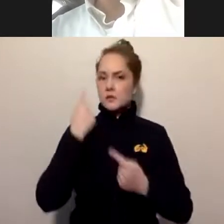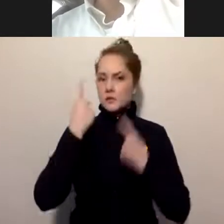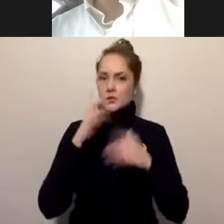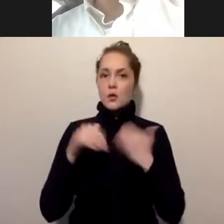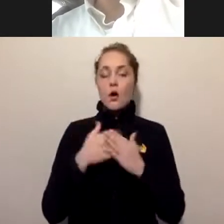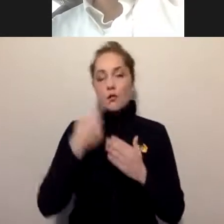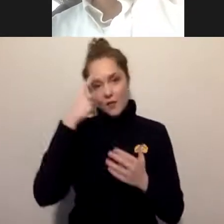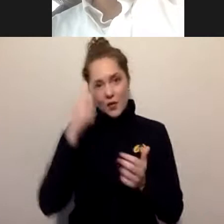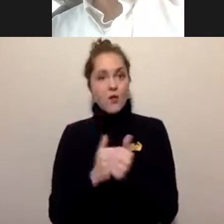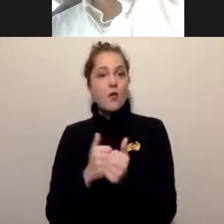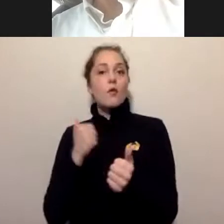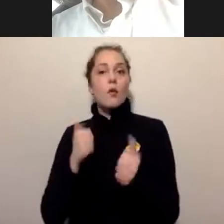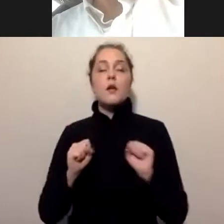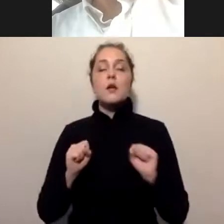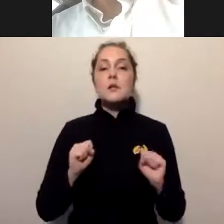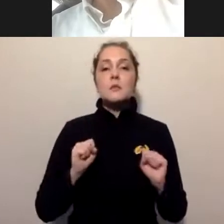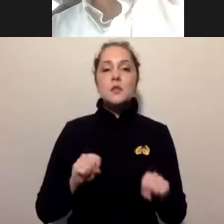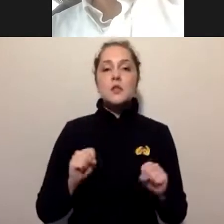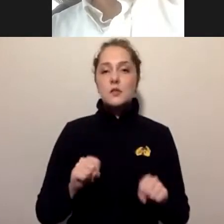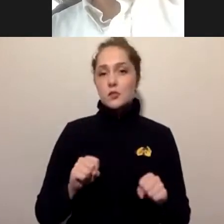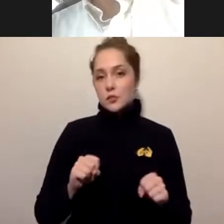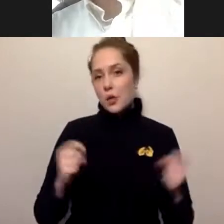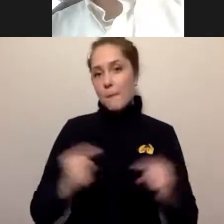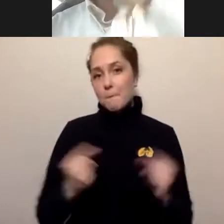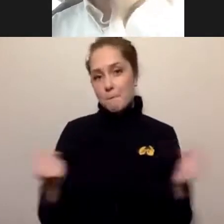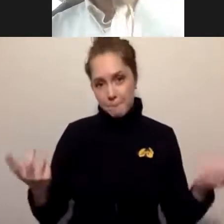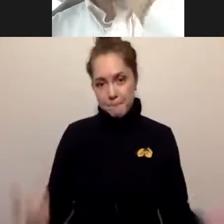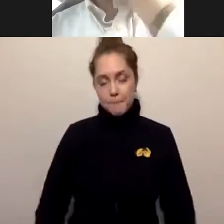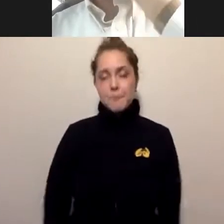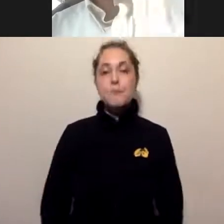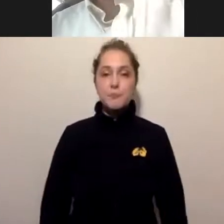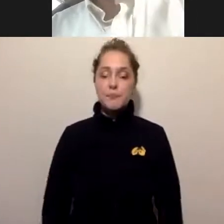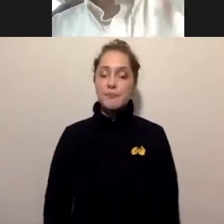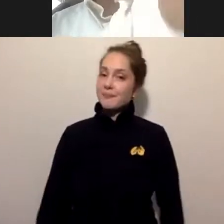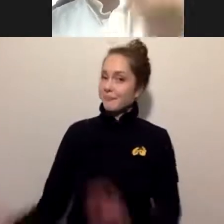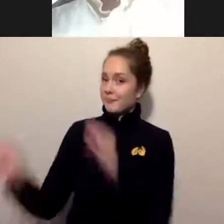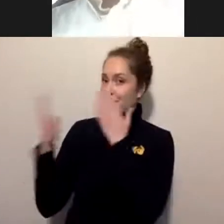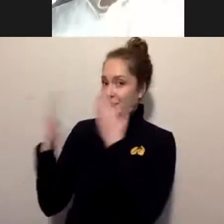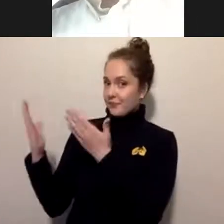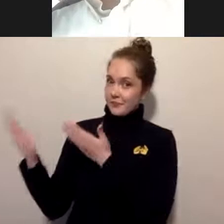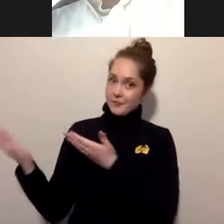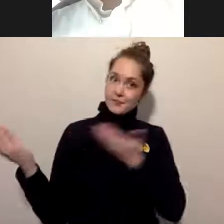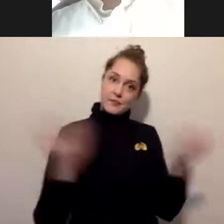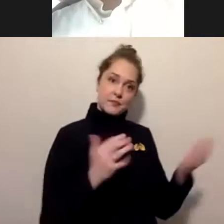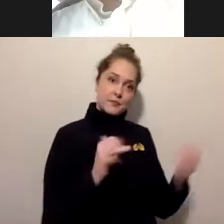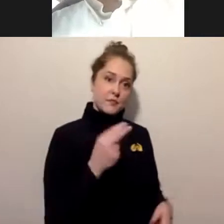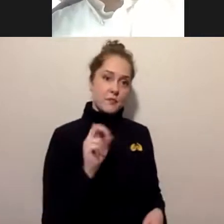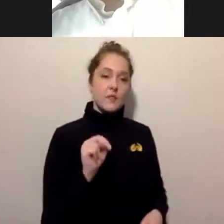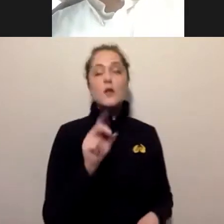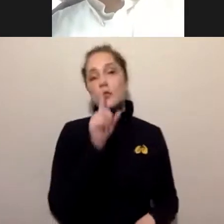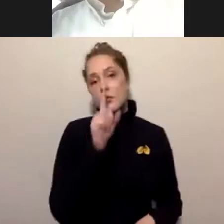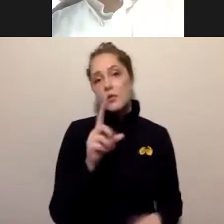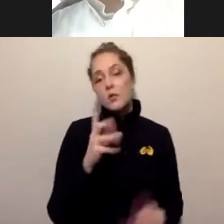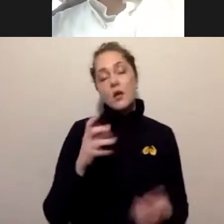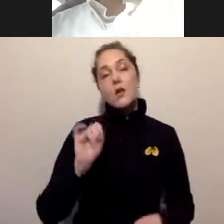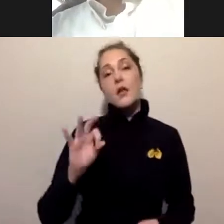mitigate potential causes of harm. Great. Thank you. Mr. Johnson. Sure. Well, if